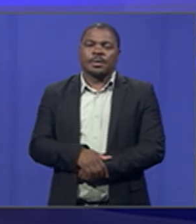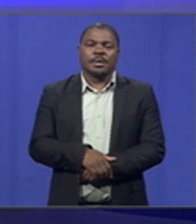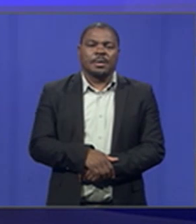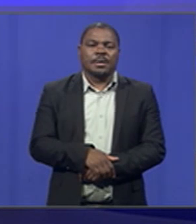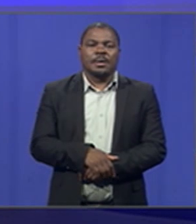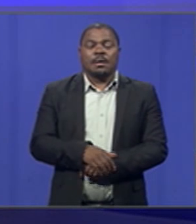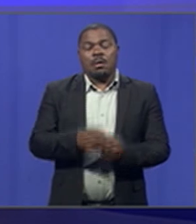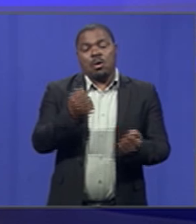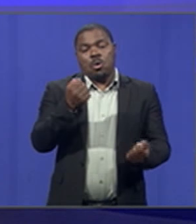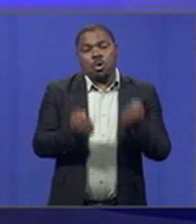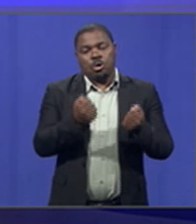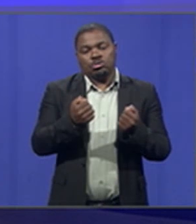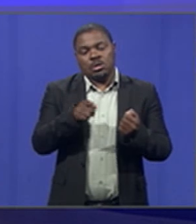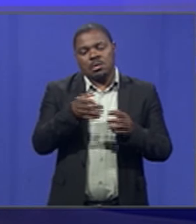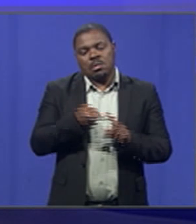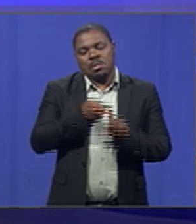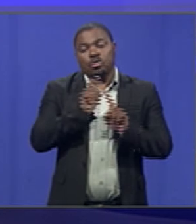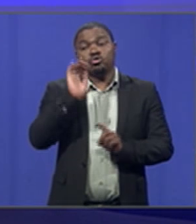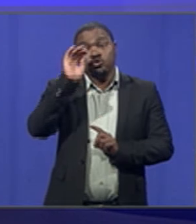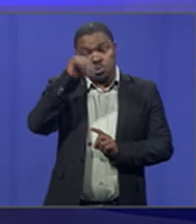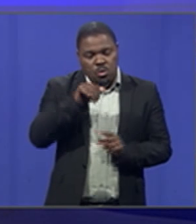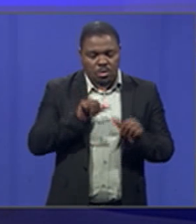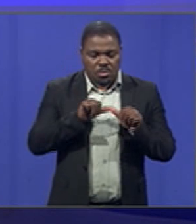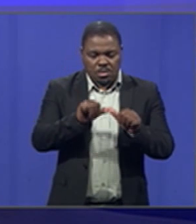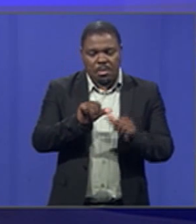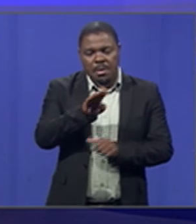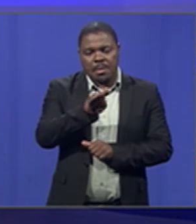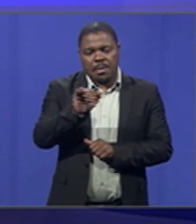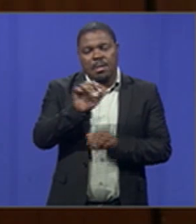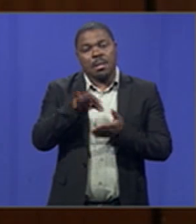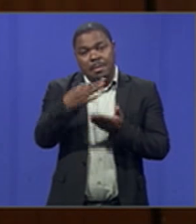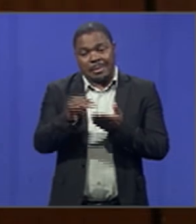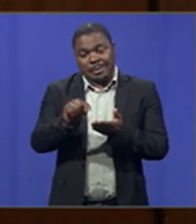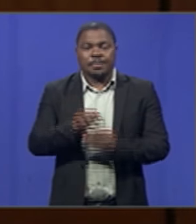Molato o sekegilwe go fitlha ka moso go reetsa kopo ya beili.